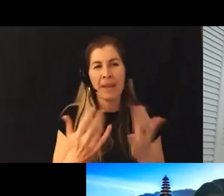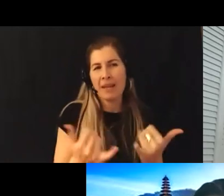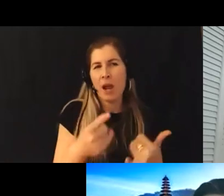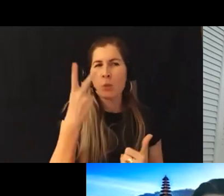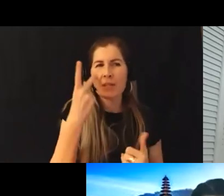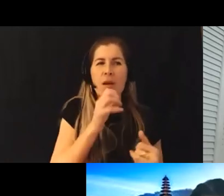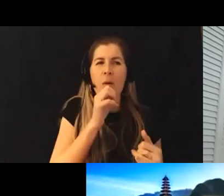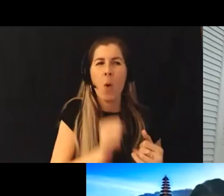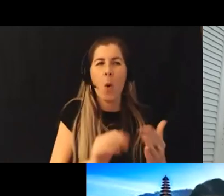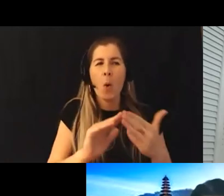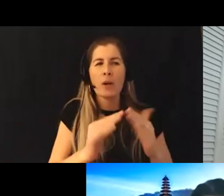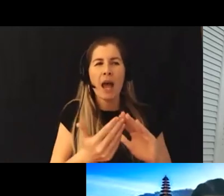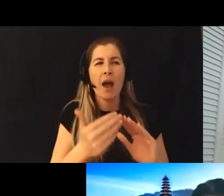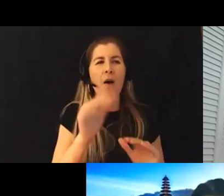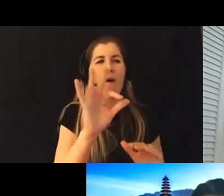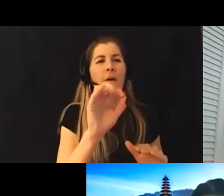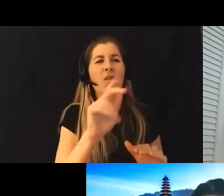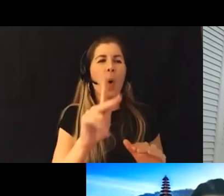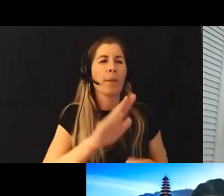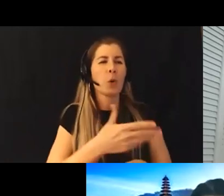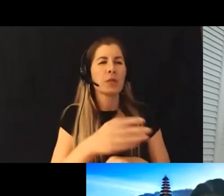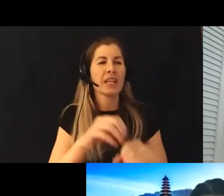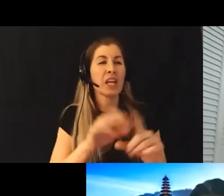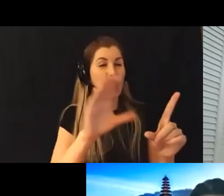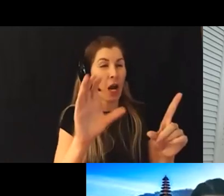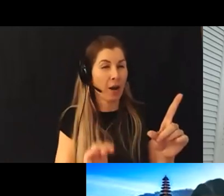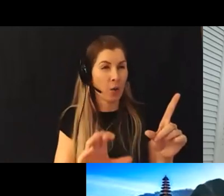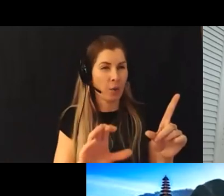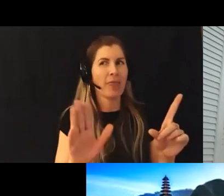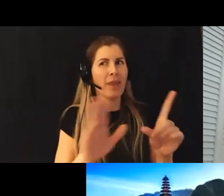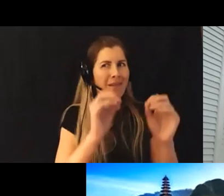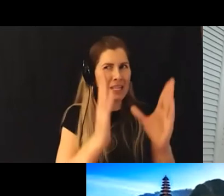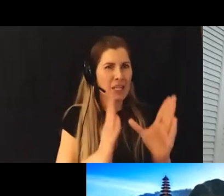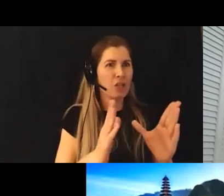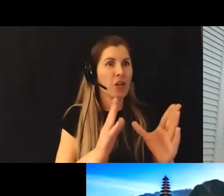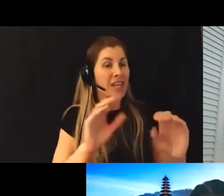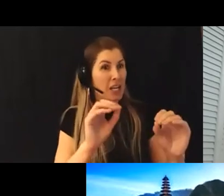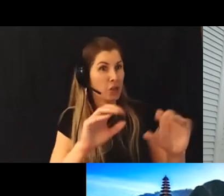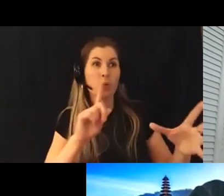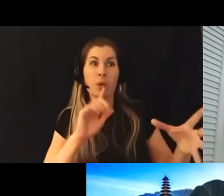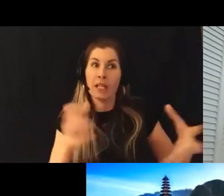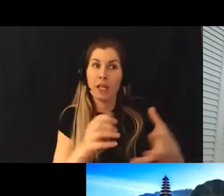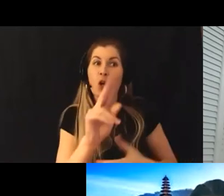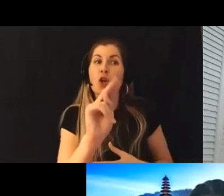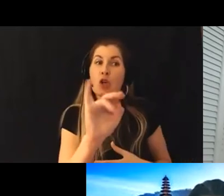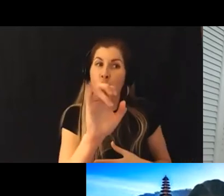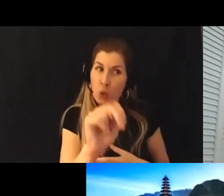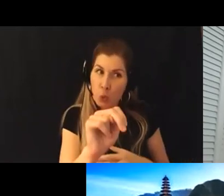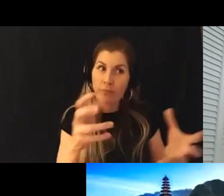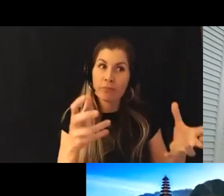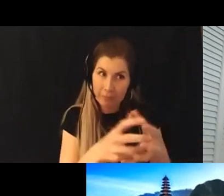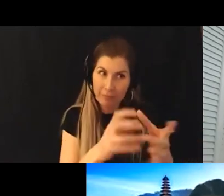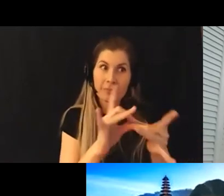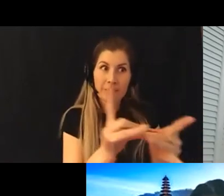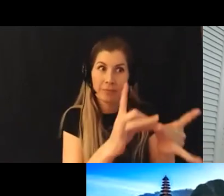School of Folk Music in Chicago, they have just, all their teaching artists have unionized. This is the first in the country. So they actually